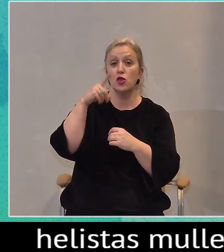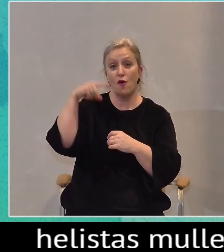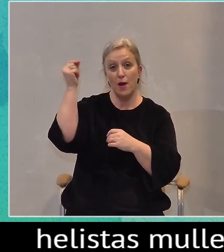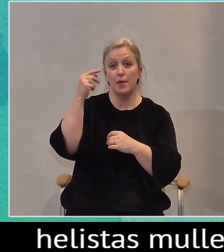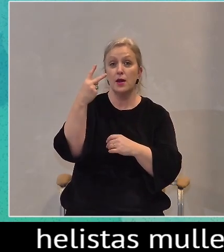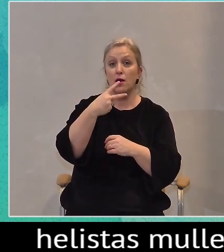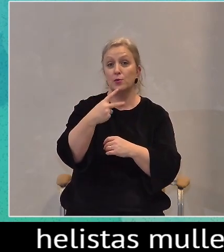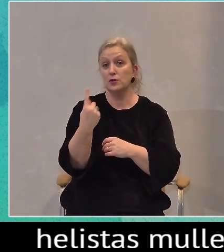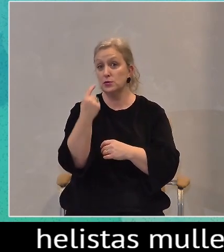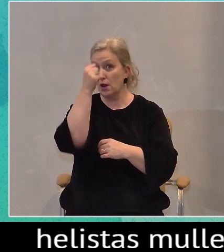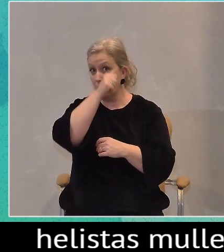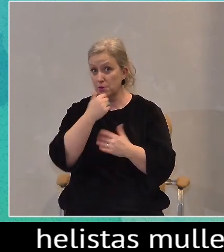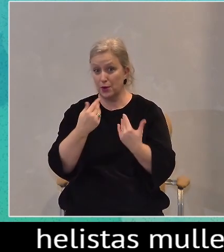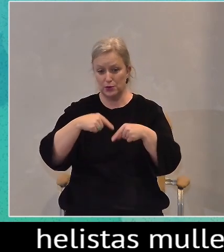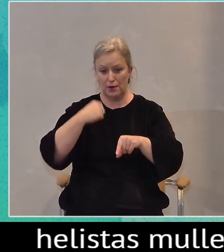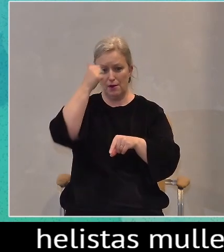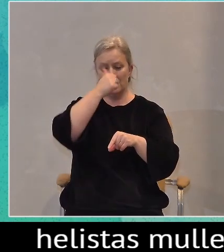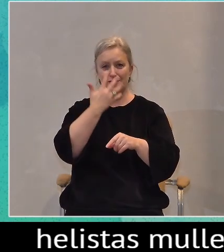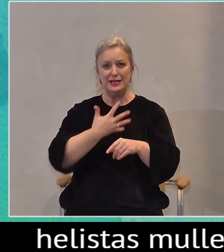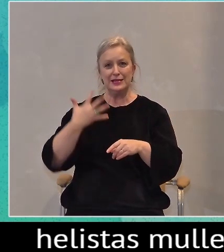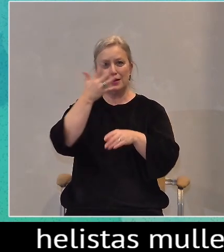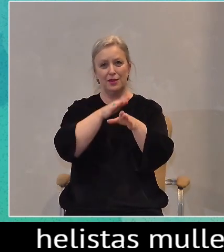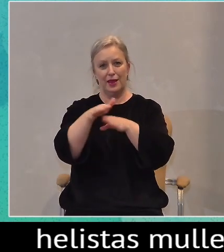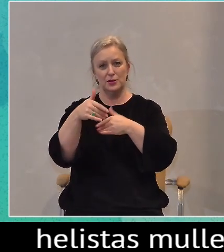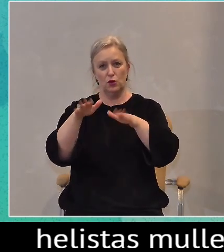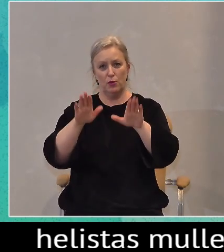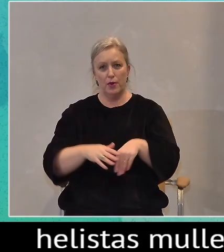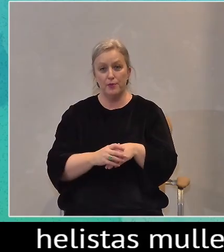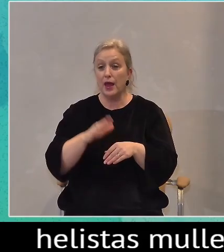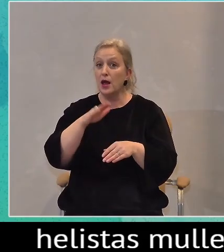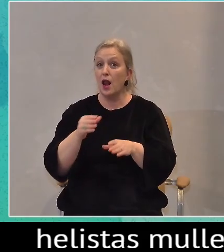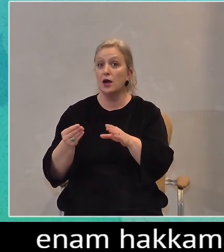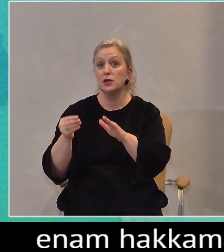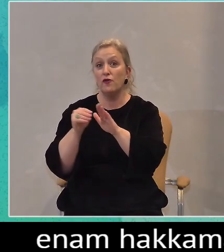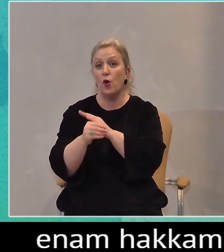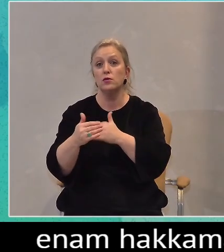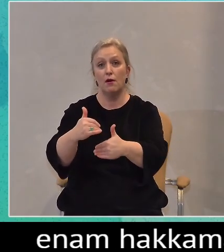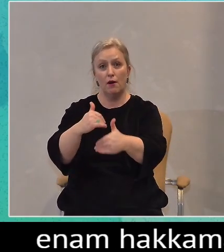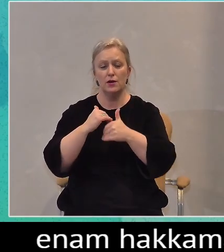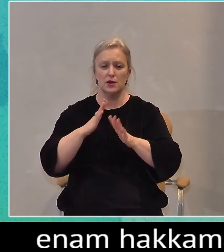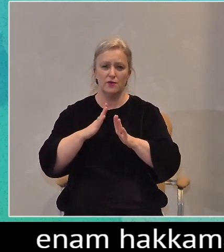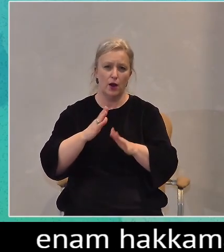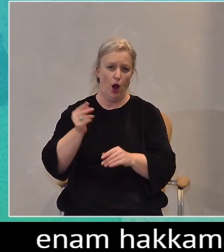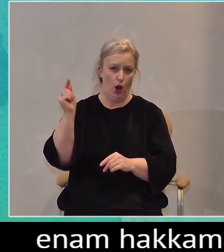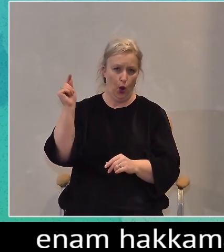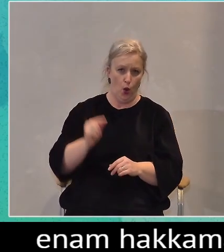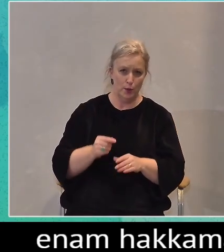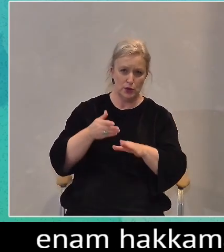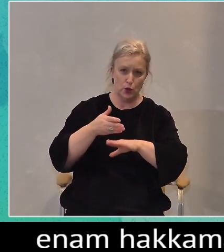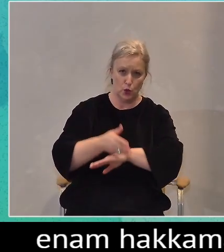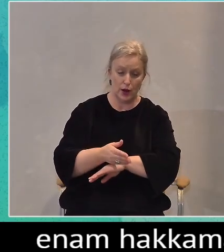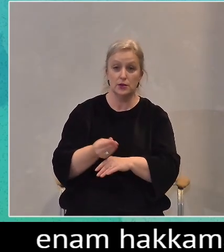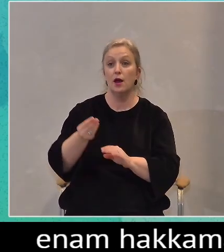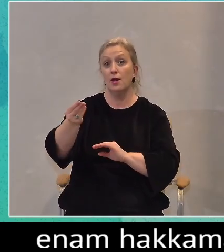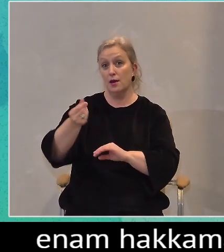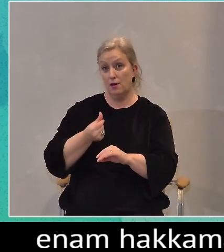diseases. And in November 2021, the center was founded. The Children's Foundation was